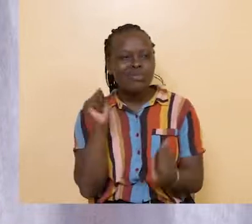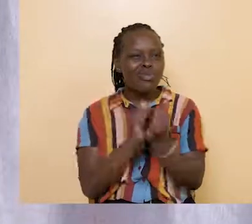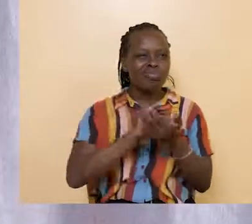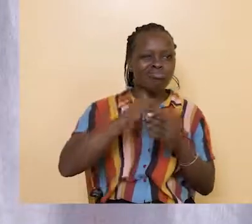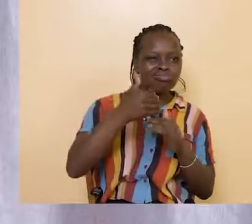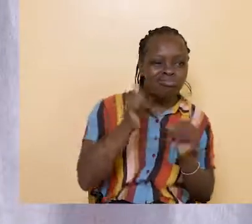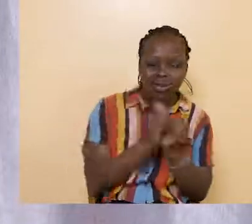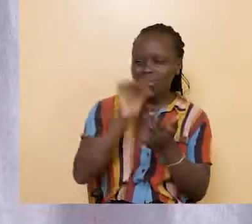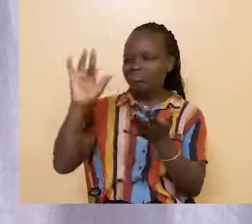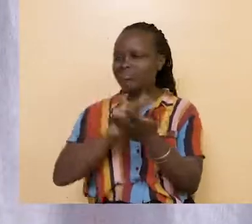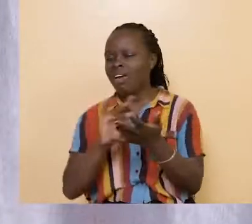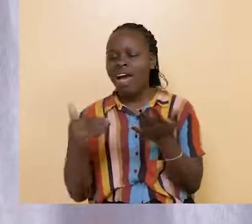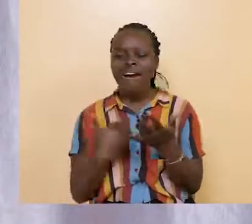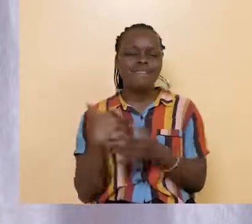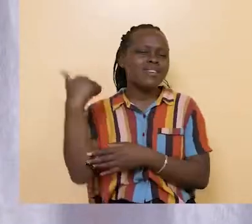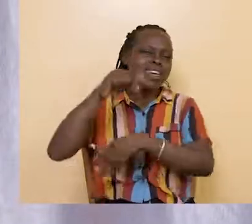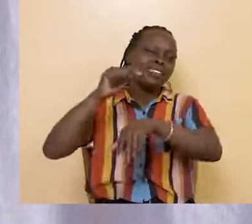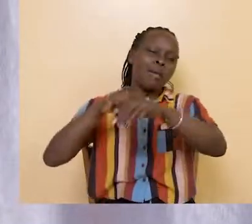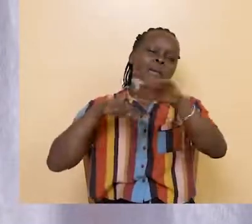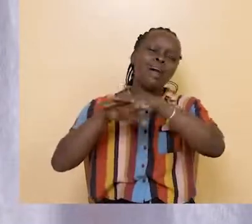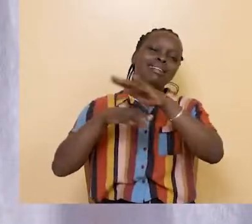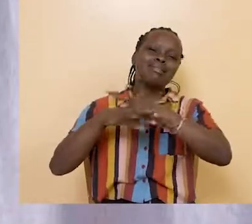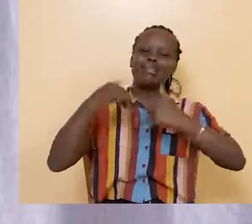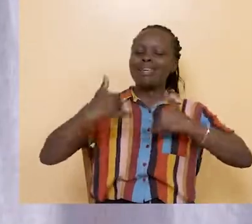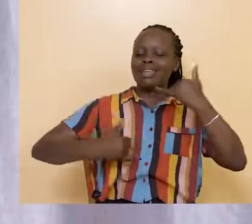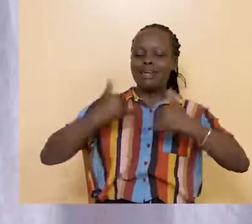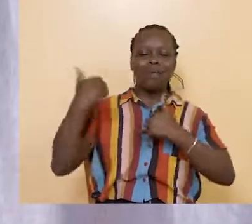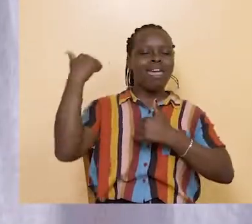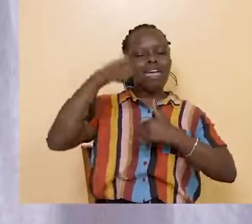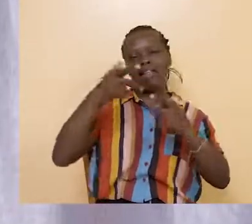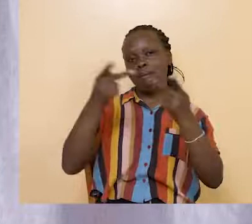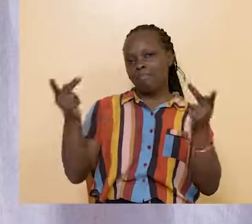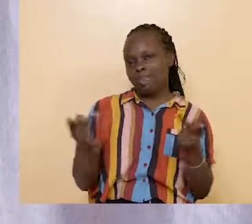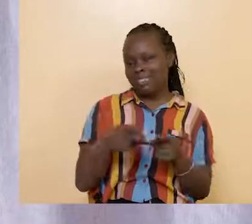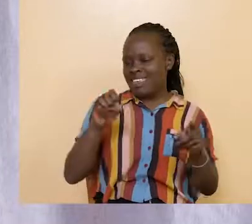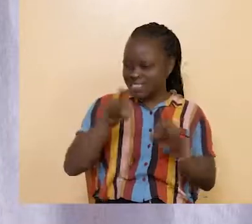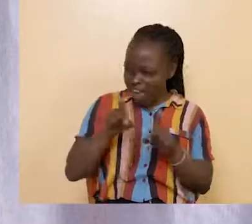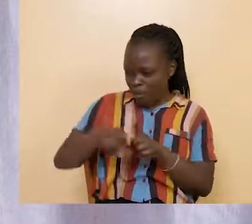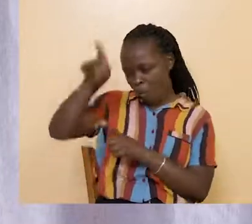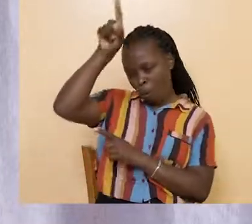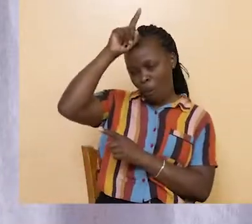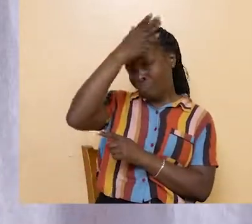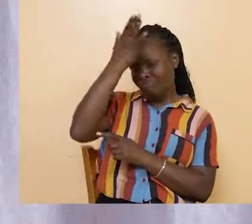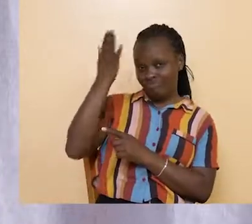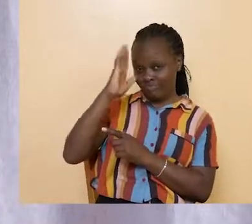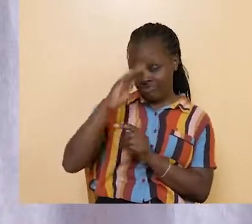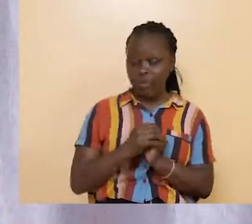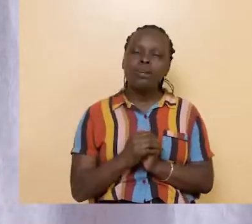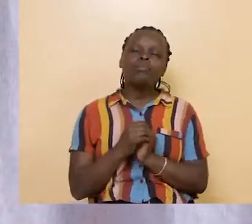with internet, you literally can access entertainment anywhere, even in the most rural parts of wherever you